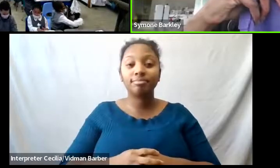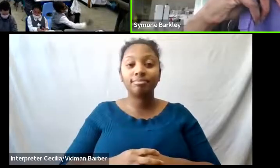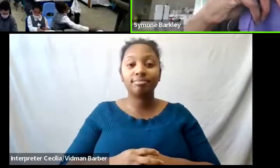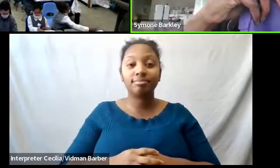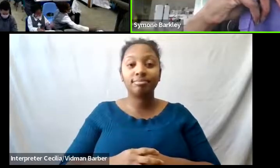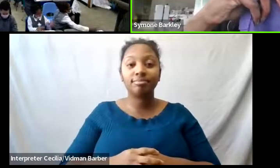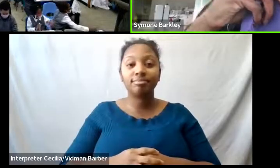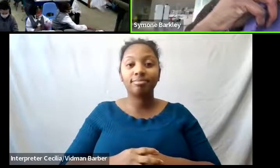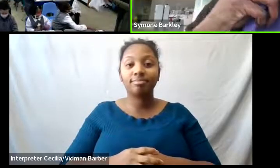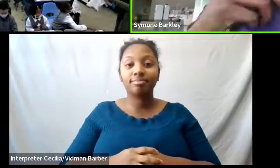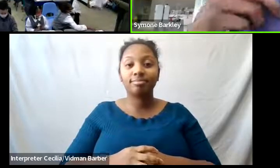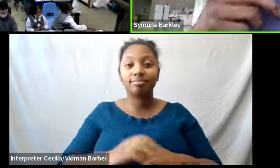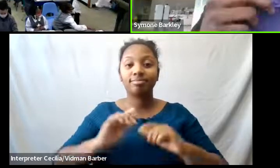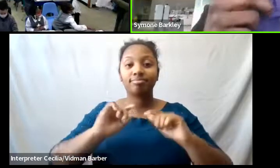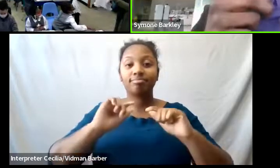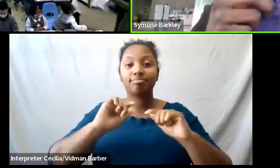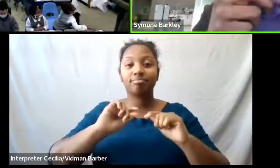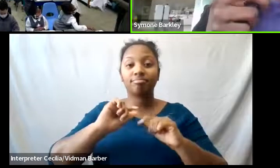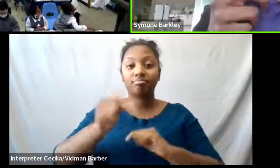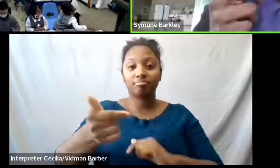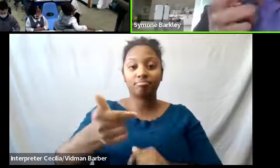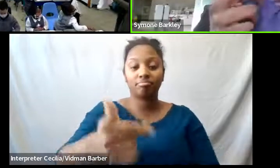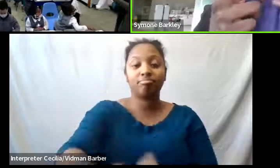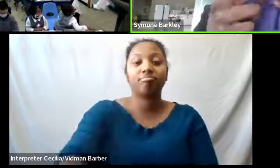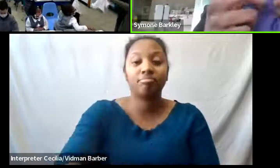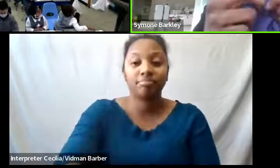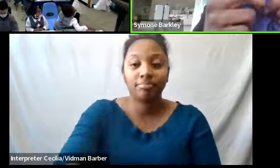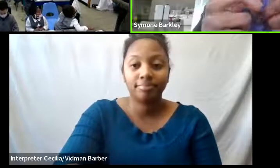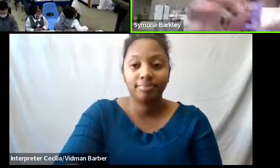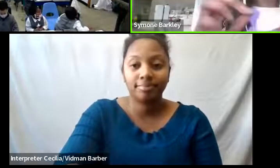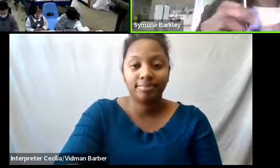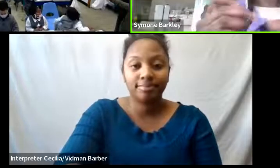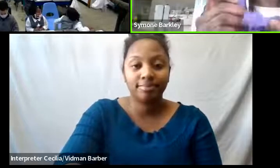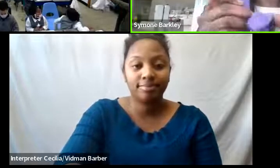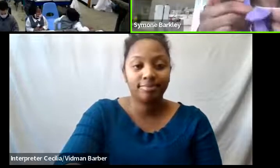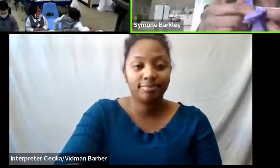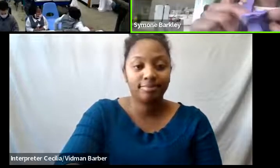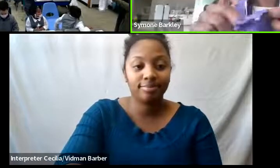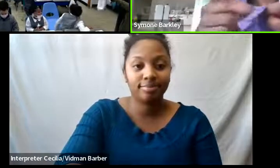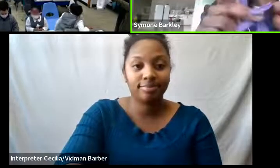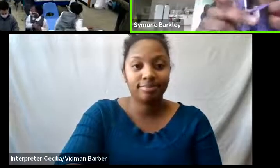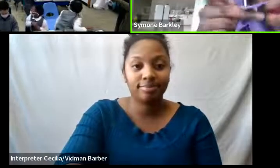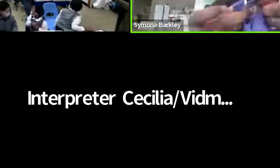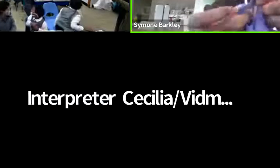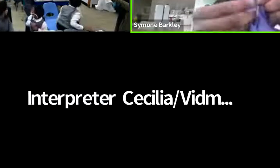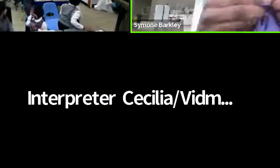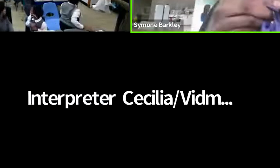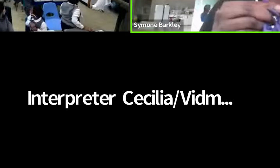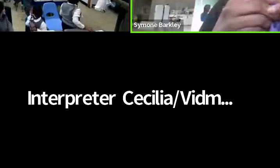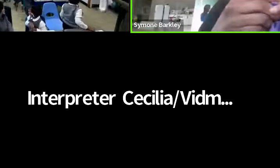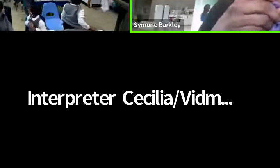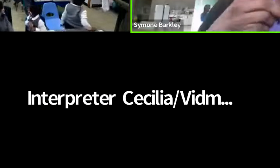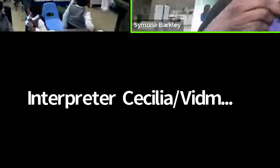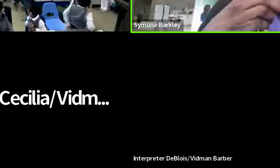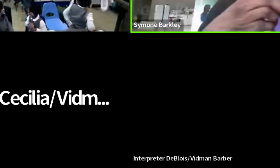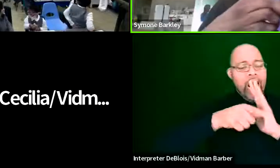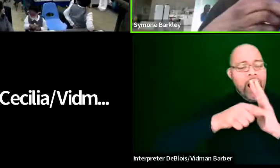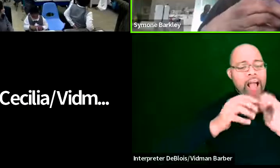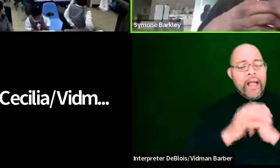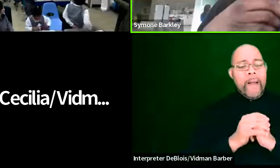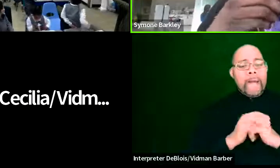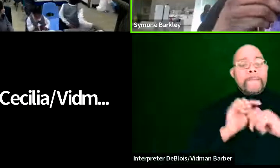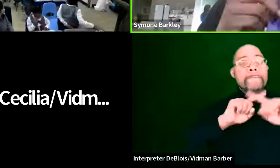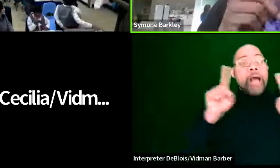Okay? I see y'all working on it. This part takes a while,